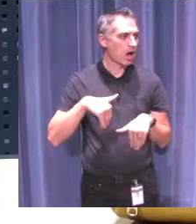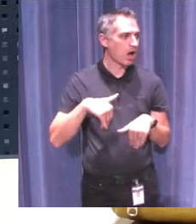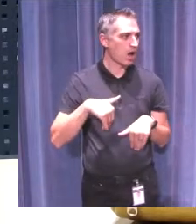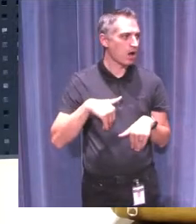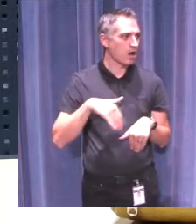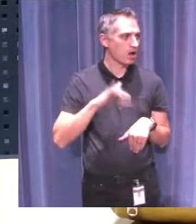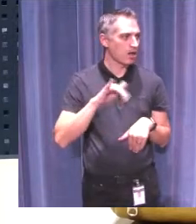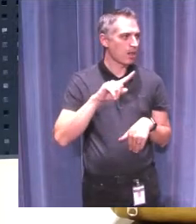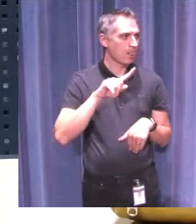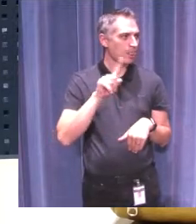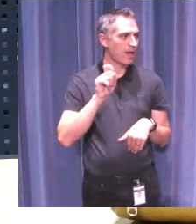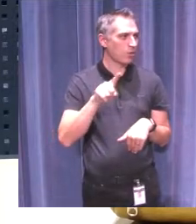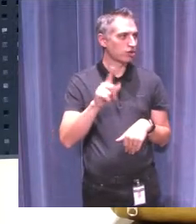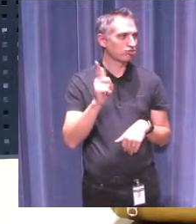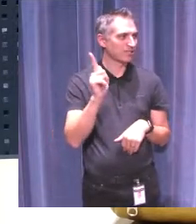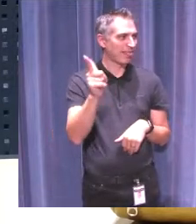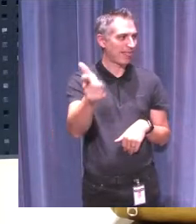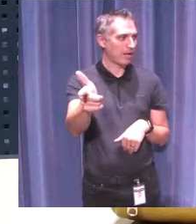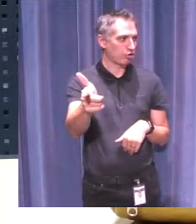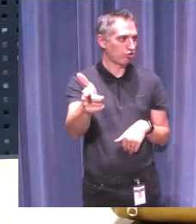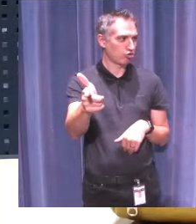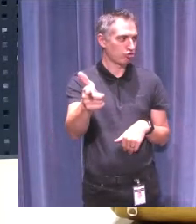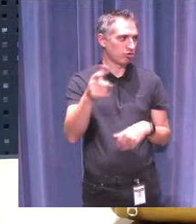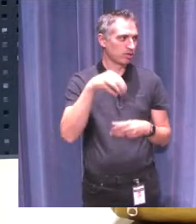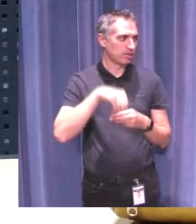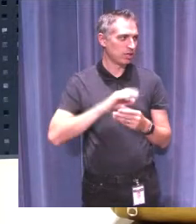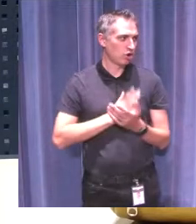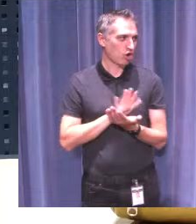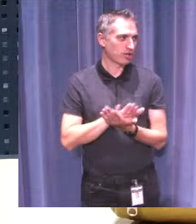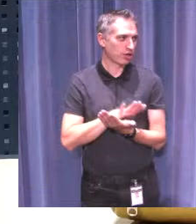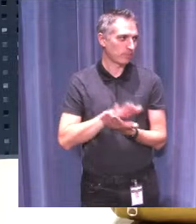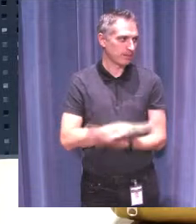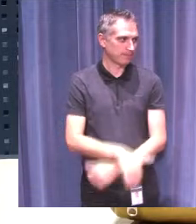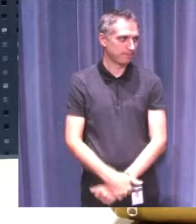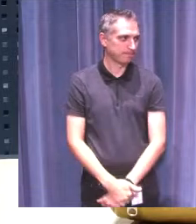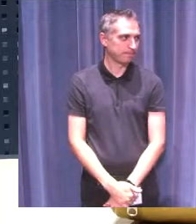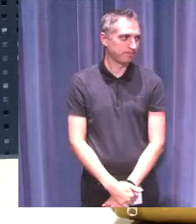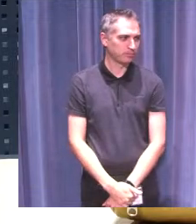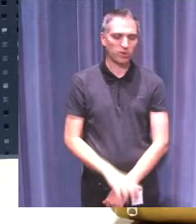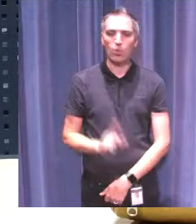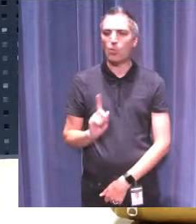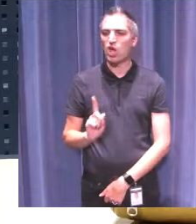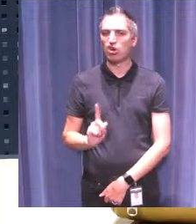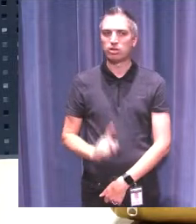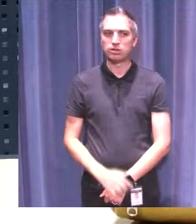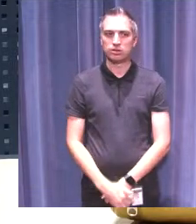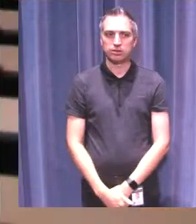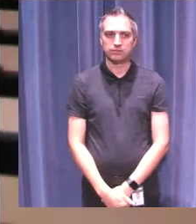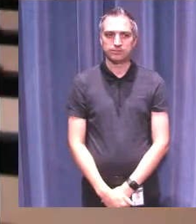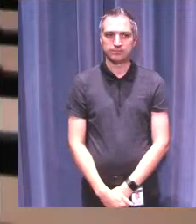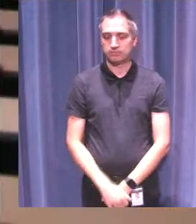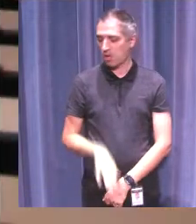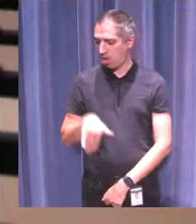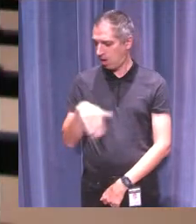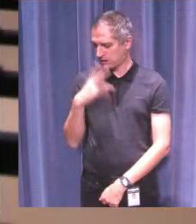That question comes up later on in our document here. Where?